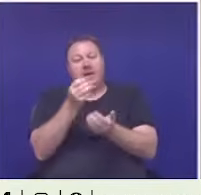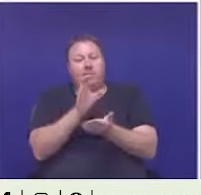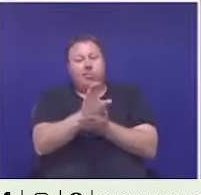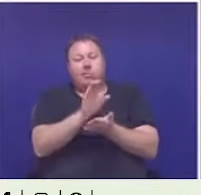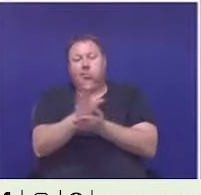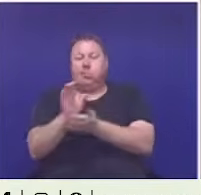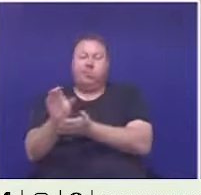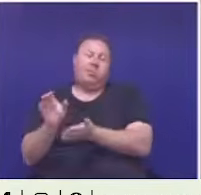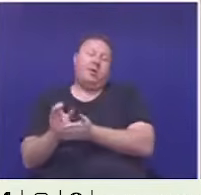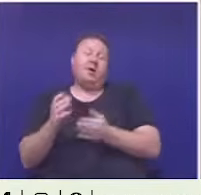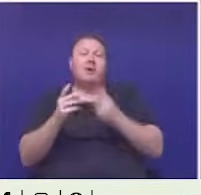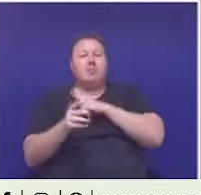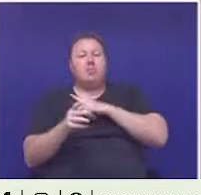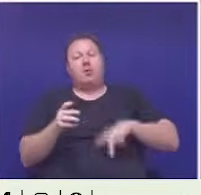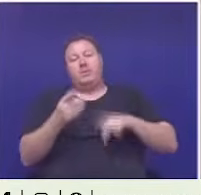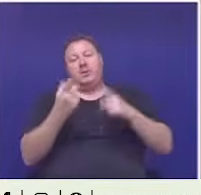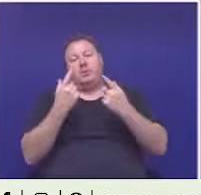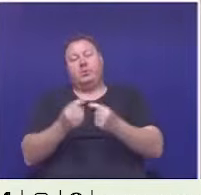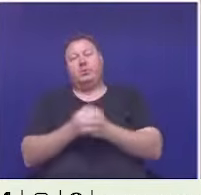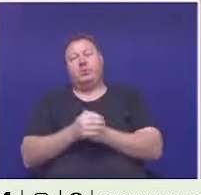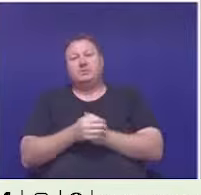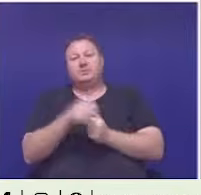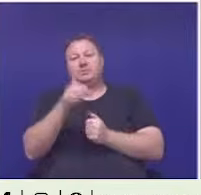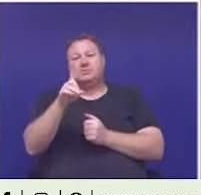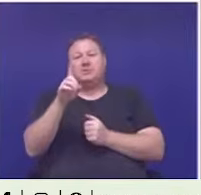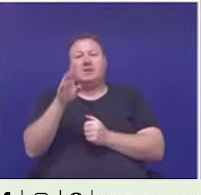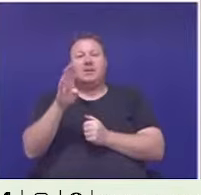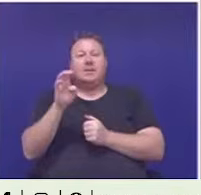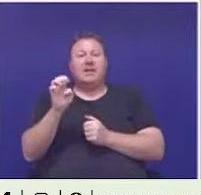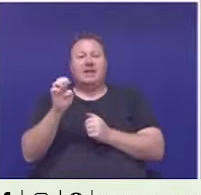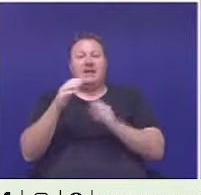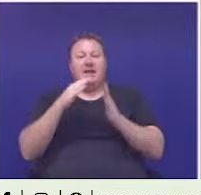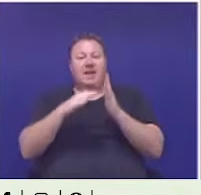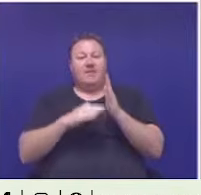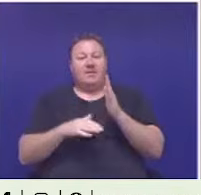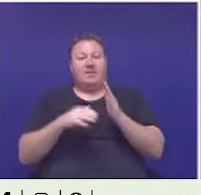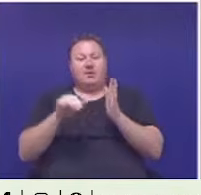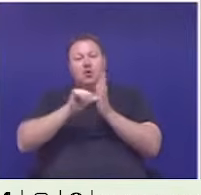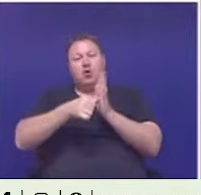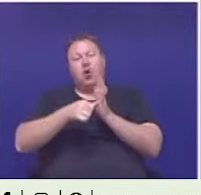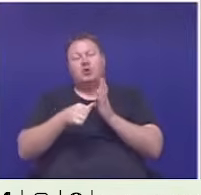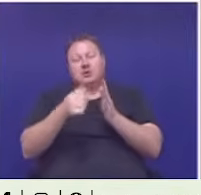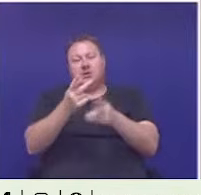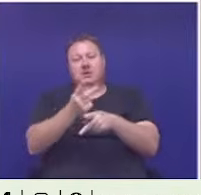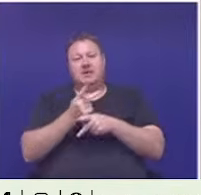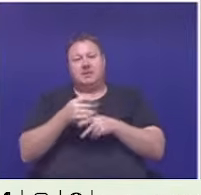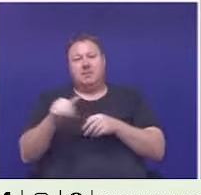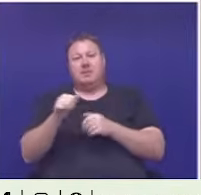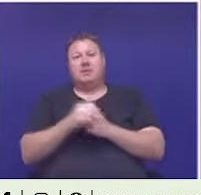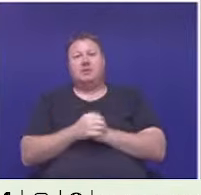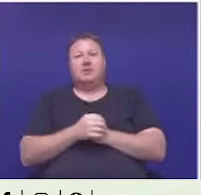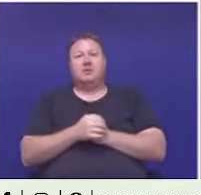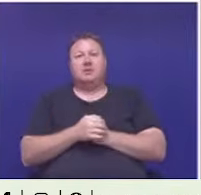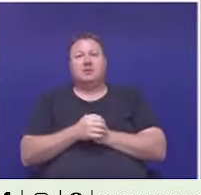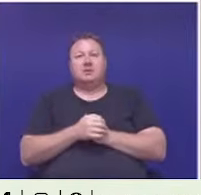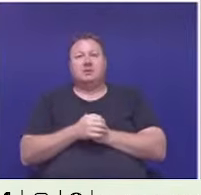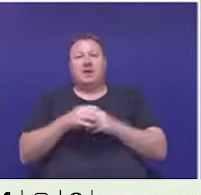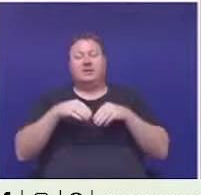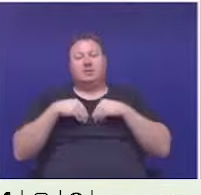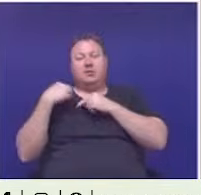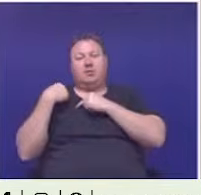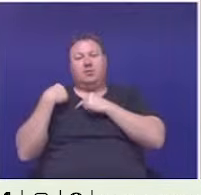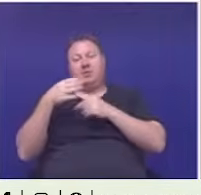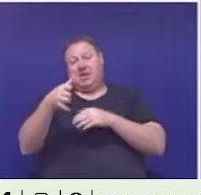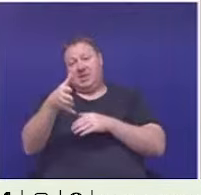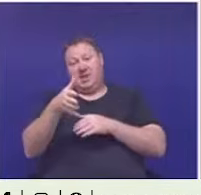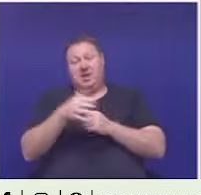at a DBE level are conditional grants. And that's where we can really hold people to account, because Treasury makes it